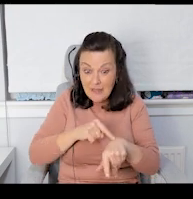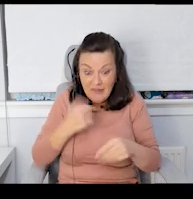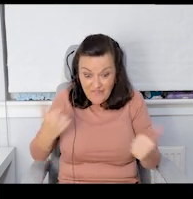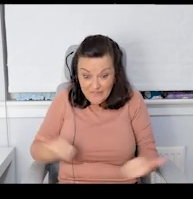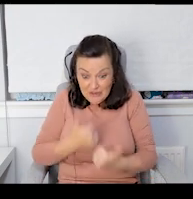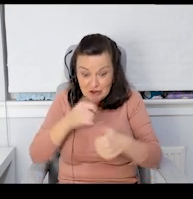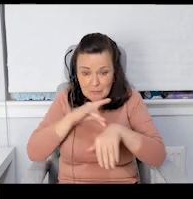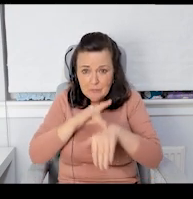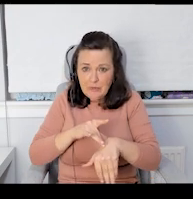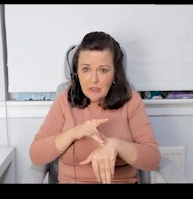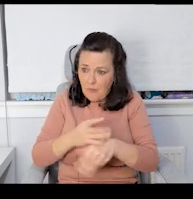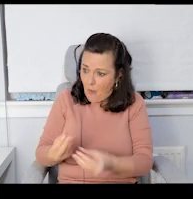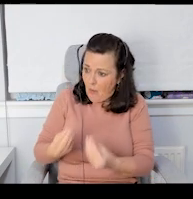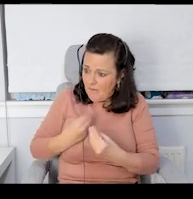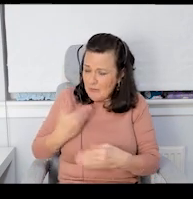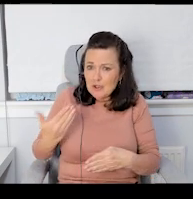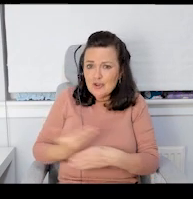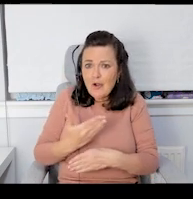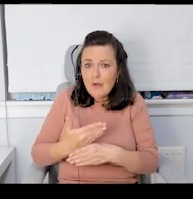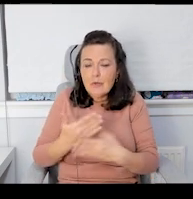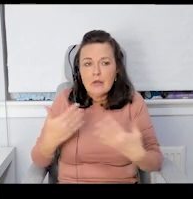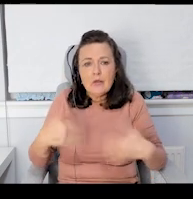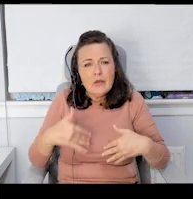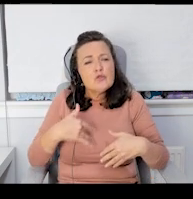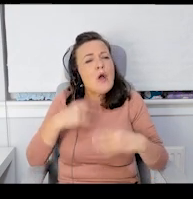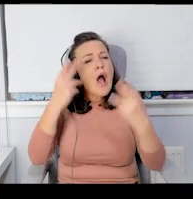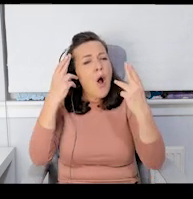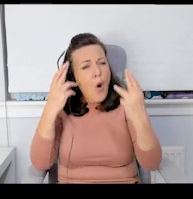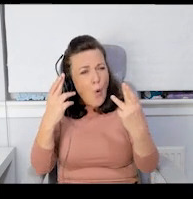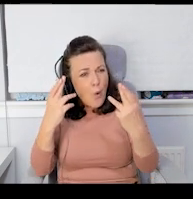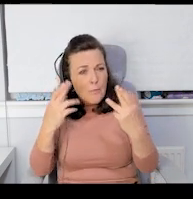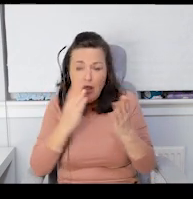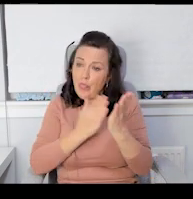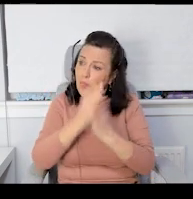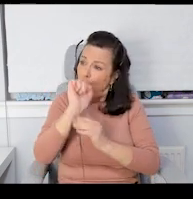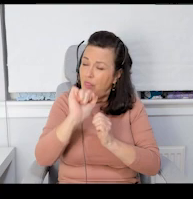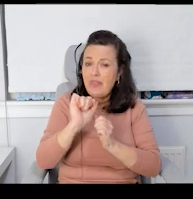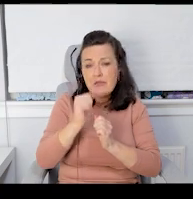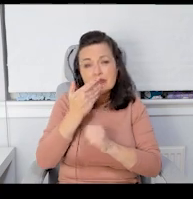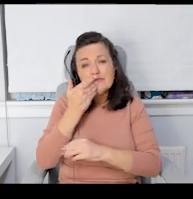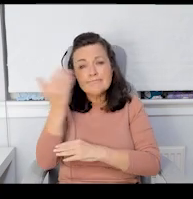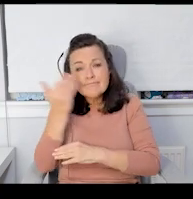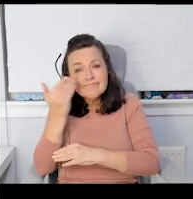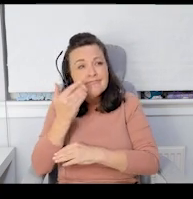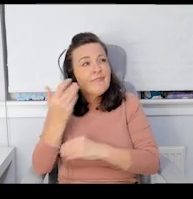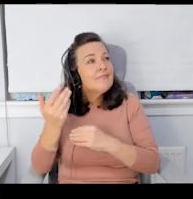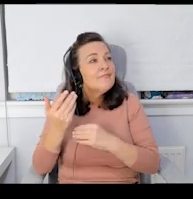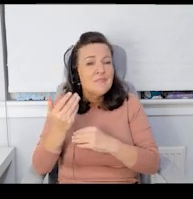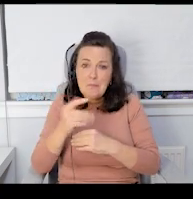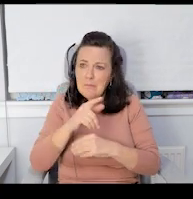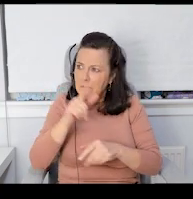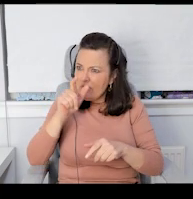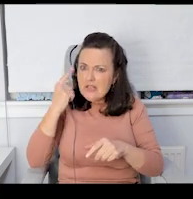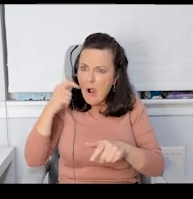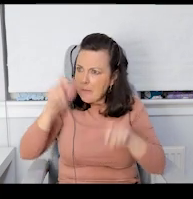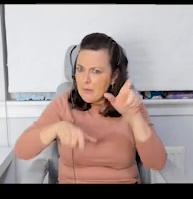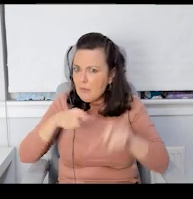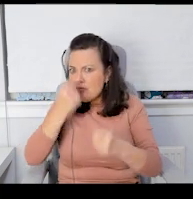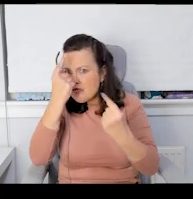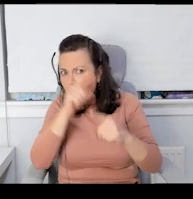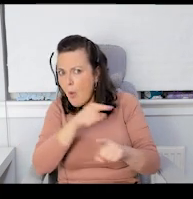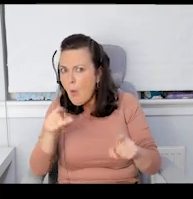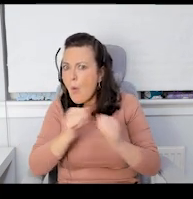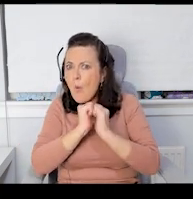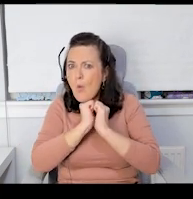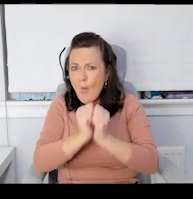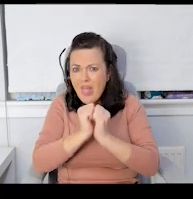people don't know about it. And so I hope with this webinar and other outreach efforts, we can let more people know about it. Fantastic, Gaudam, absolutely.